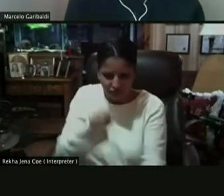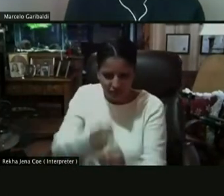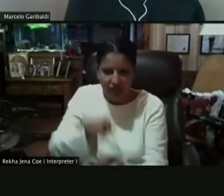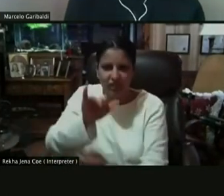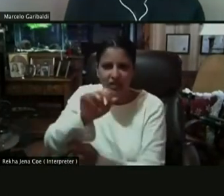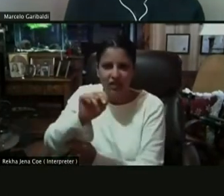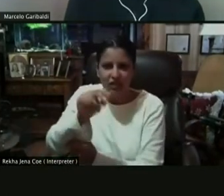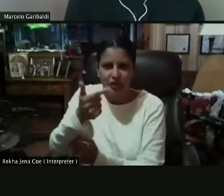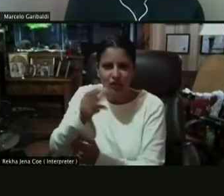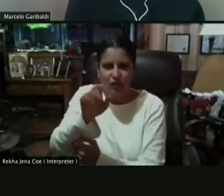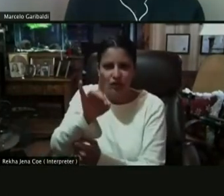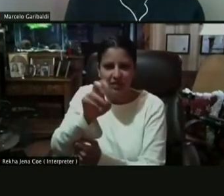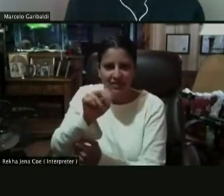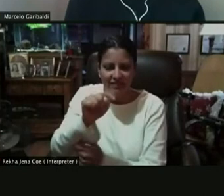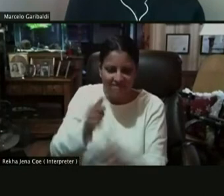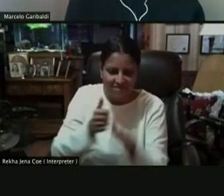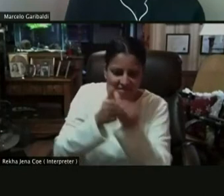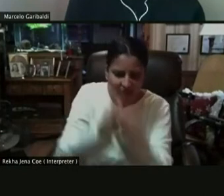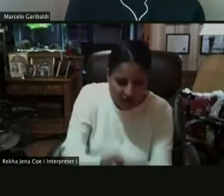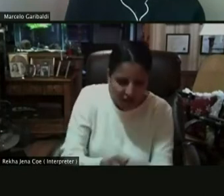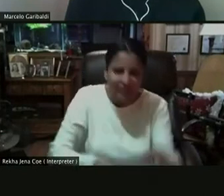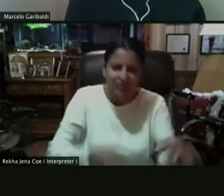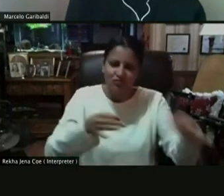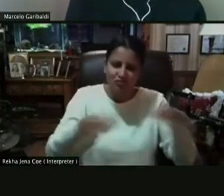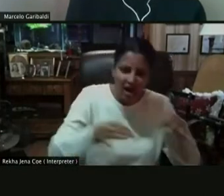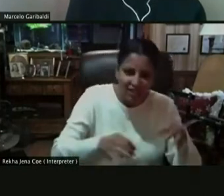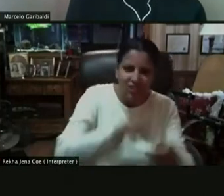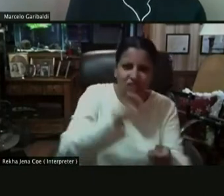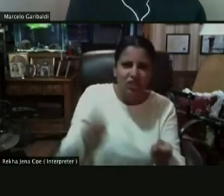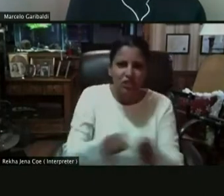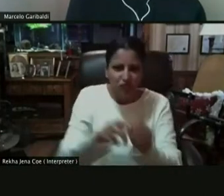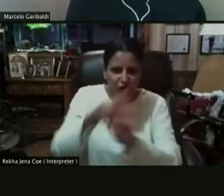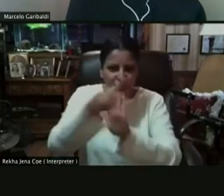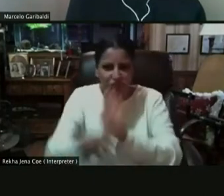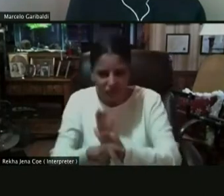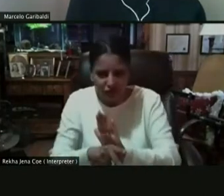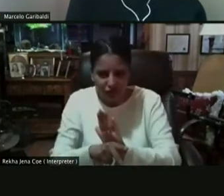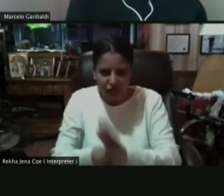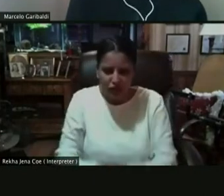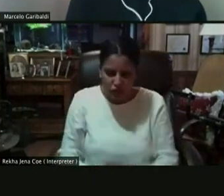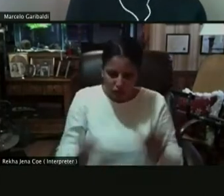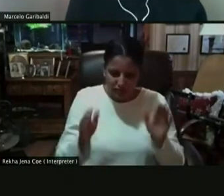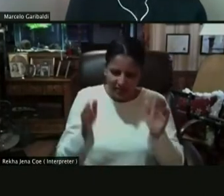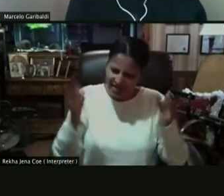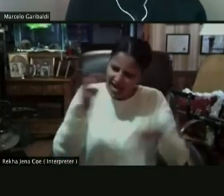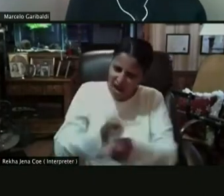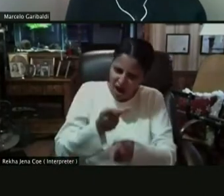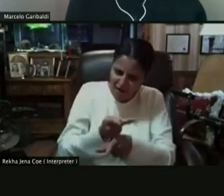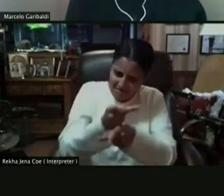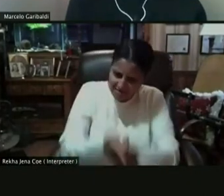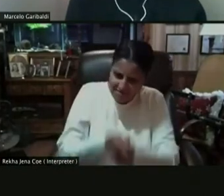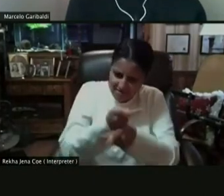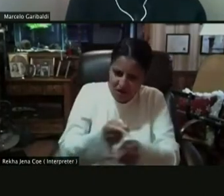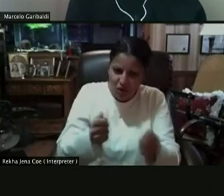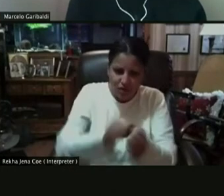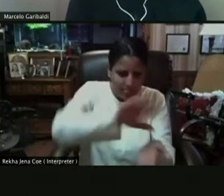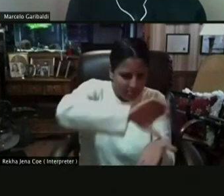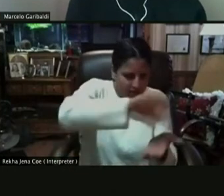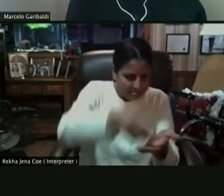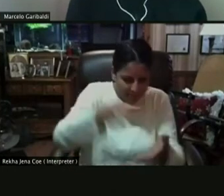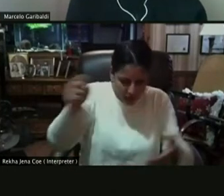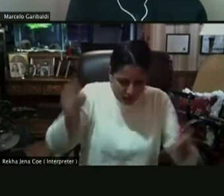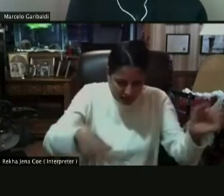certain protocol. You're paying attention to the amounts that you're putting into different things. It's chemistry, biology, engineering labs. We all do